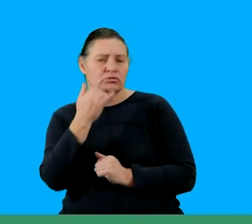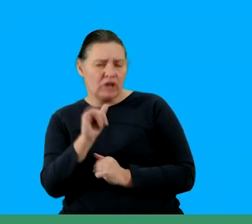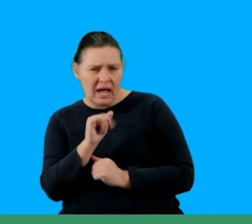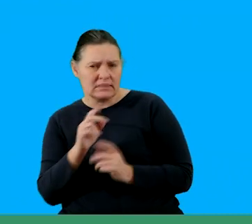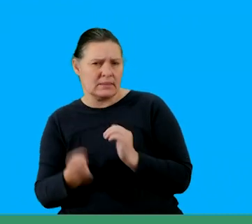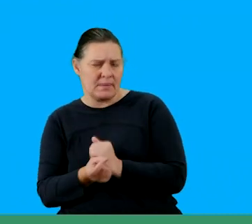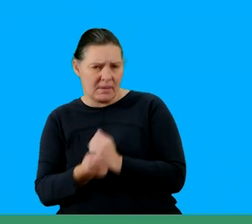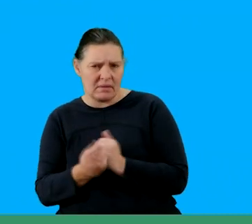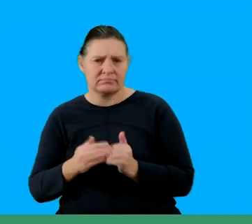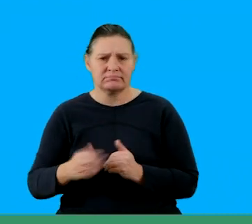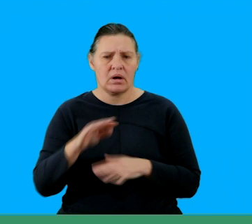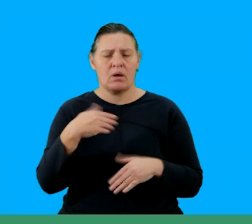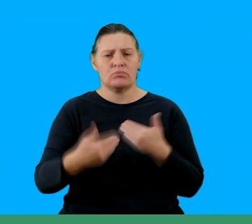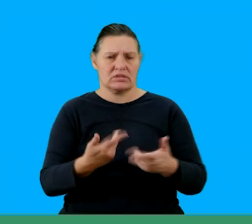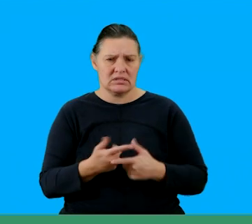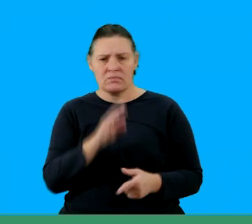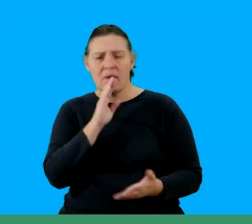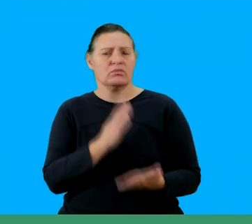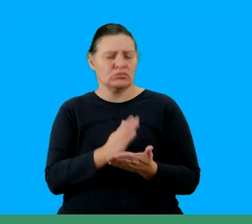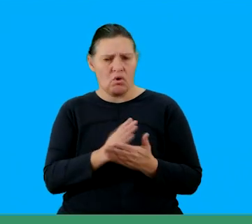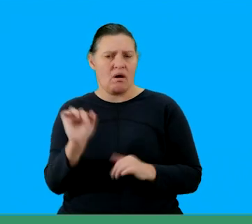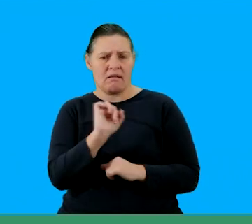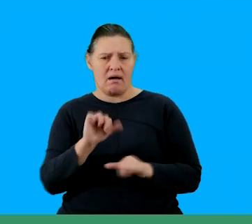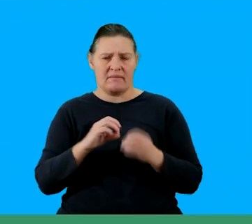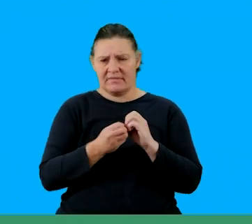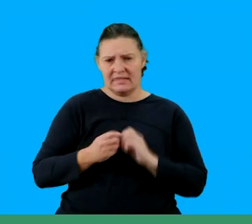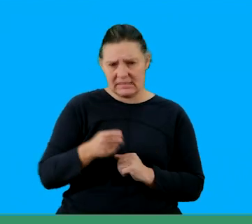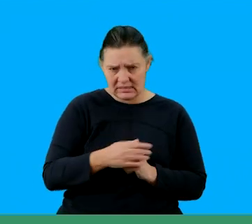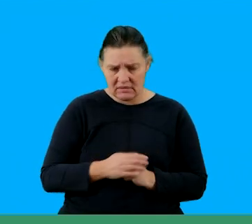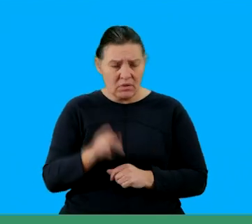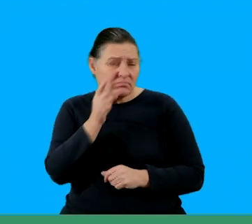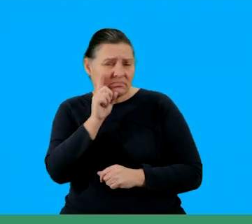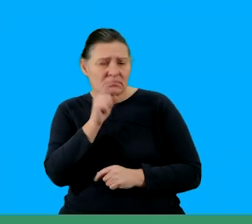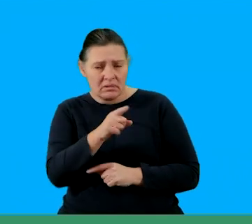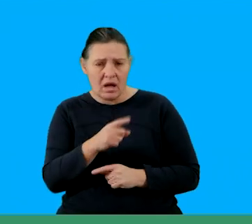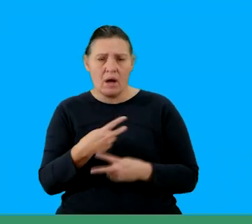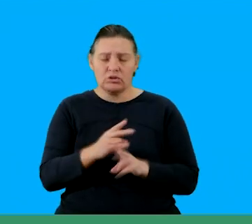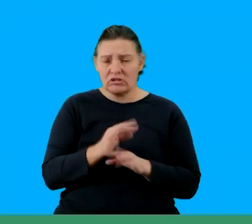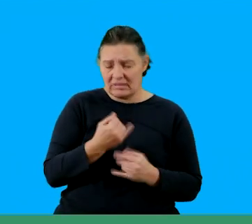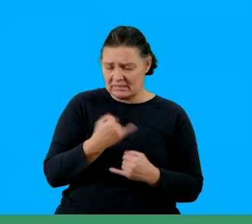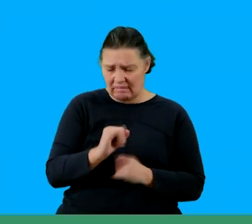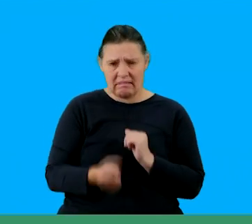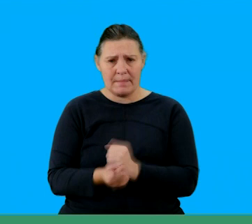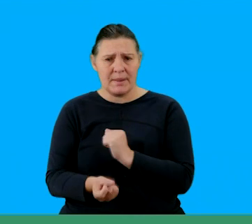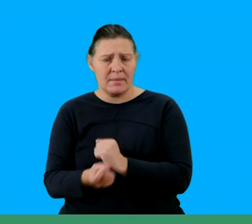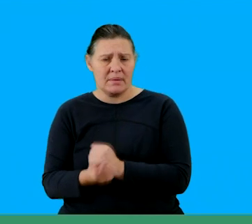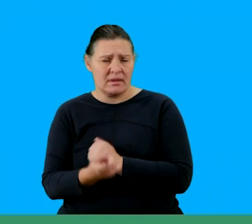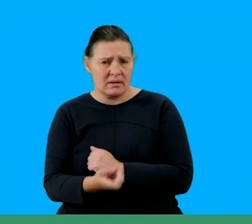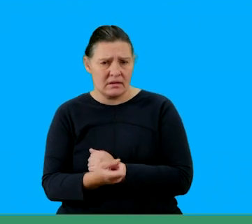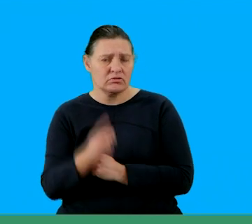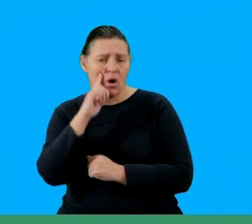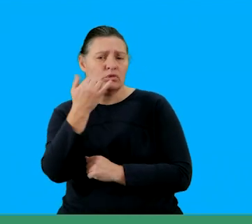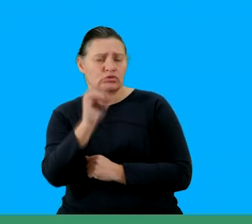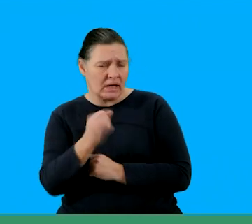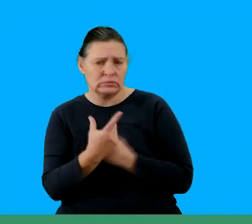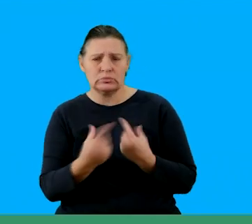be carried out during the process of making the car. So as you can see here, the production is taking place. So the